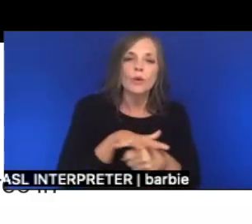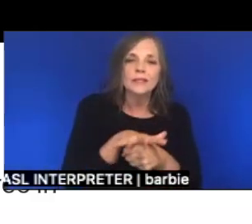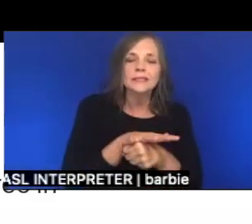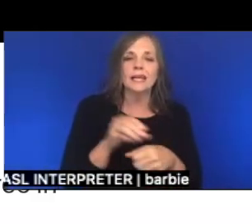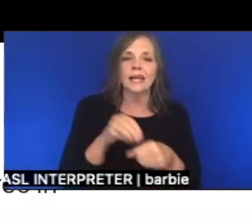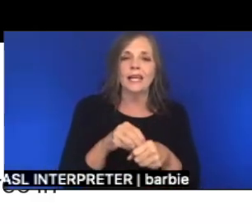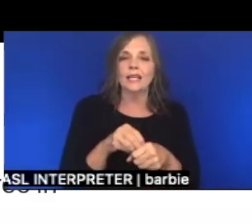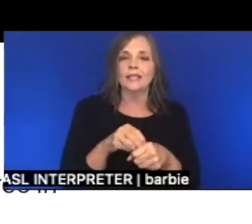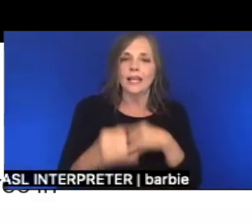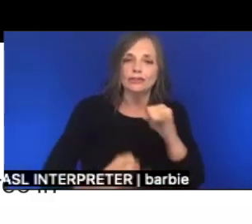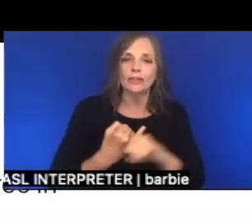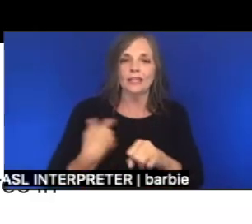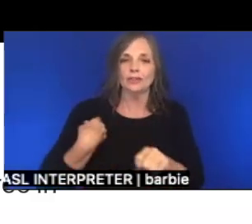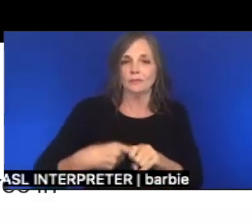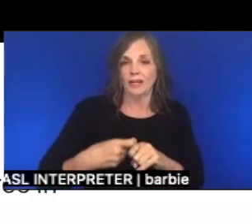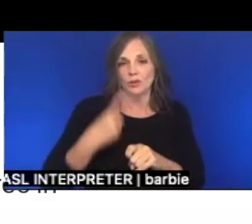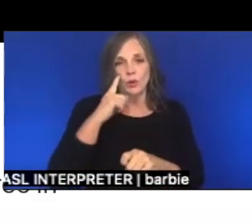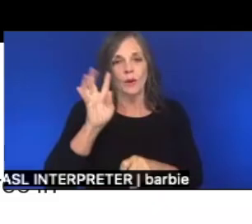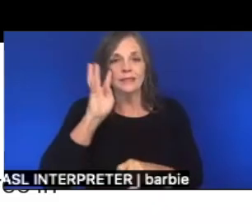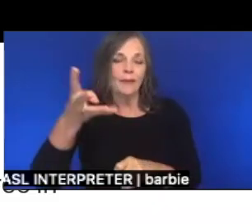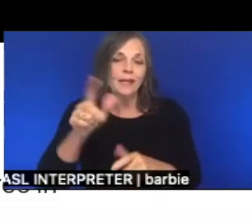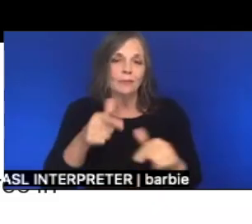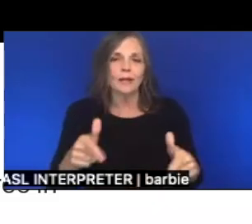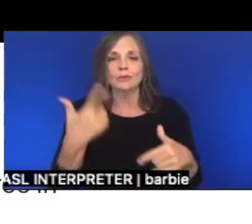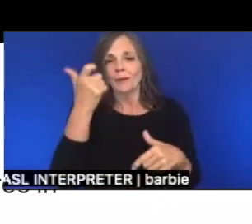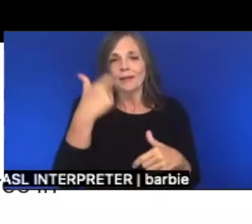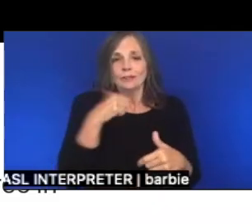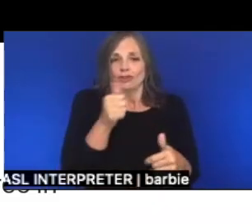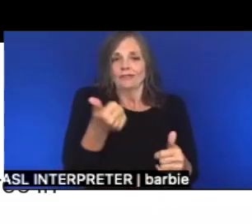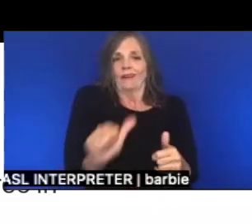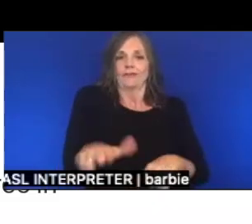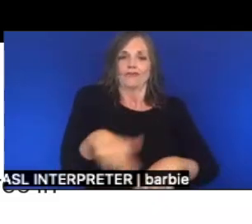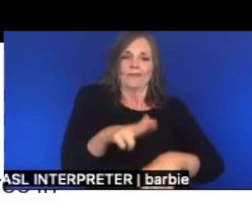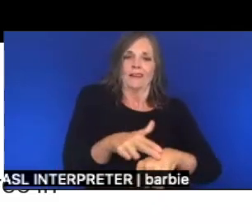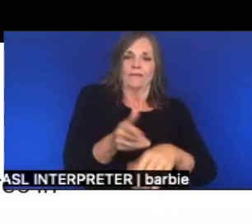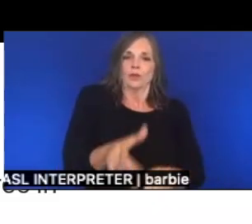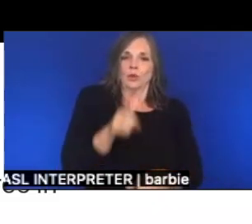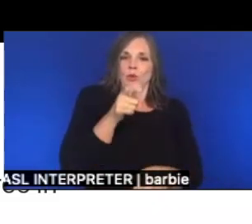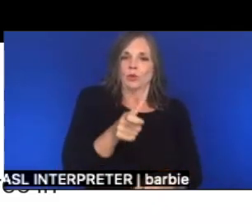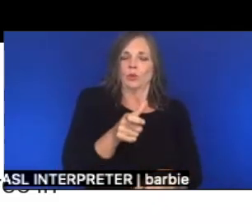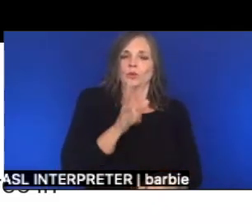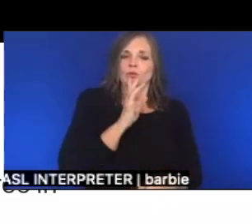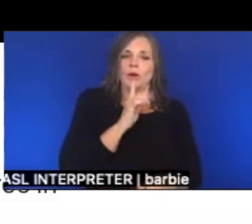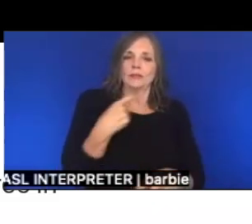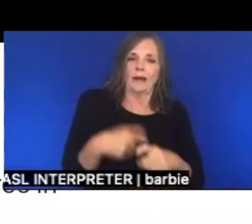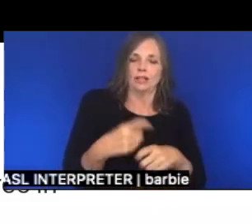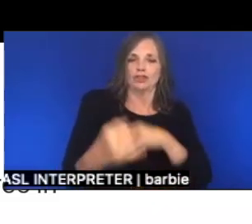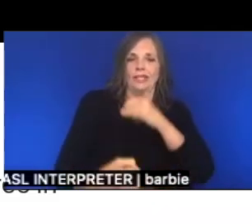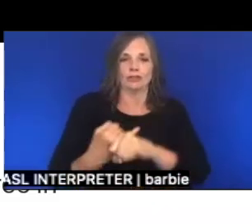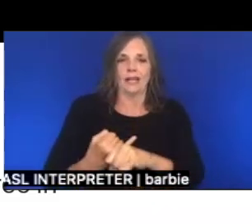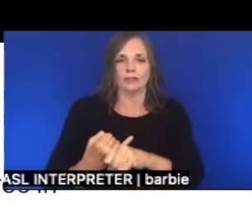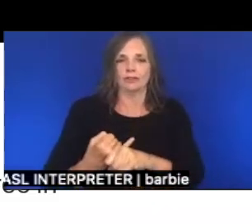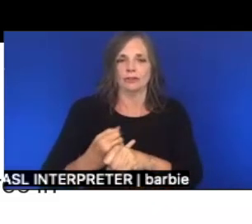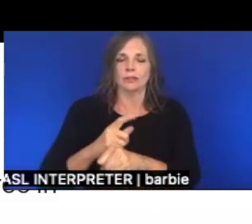talking Spanish, international Spanish, sorry. All of us, we come from a different country, so you can have Spanish from Spain, from